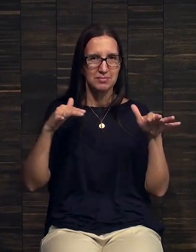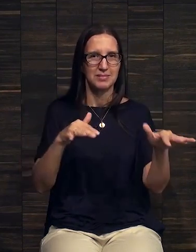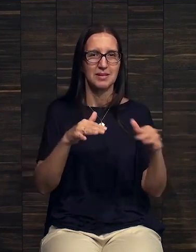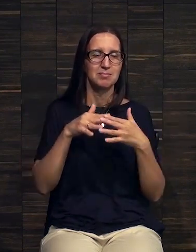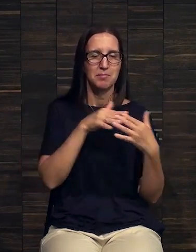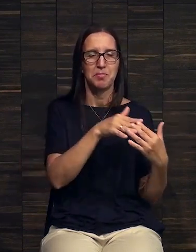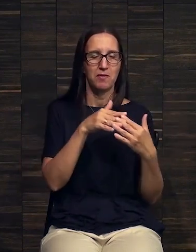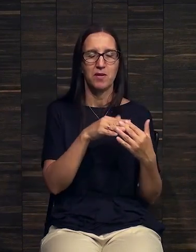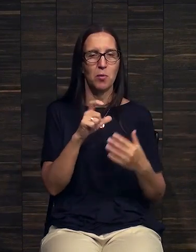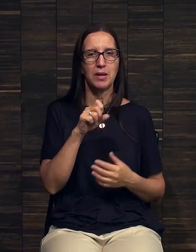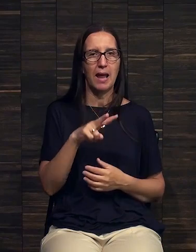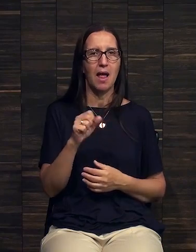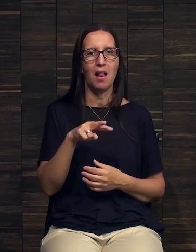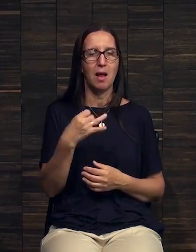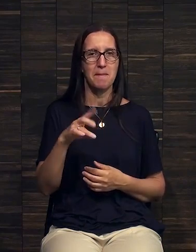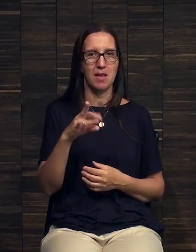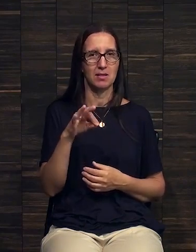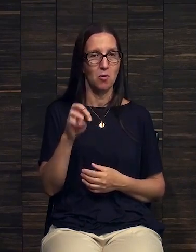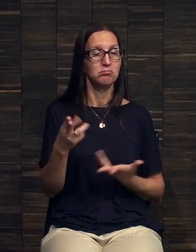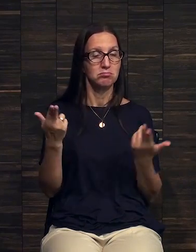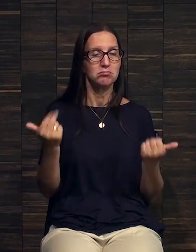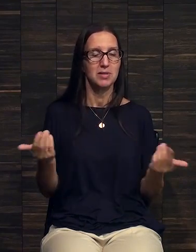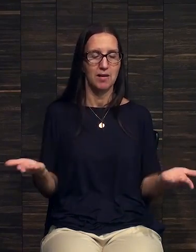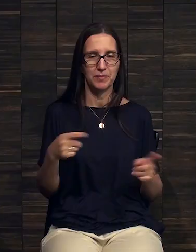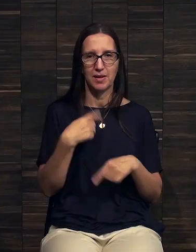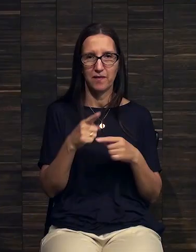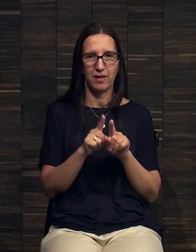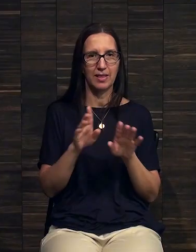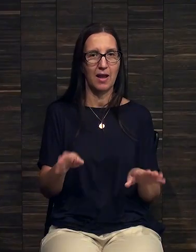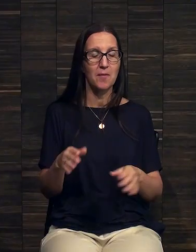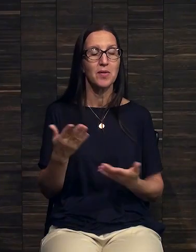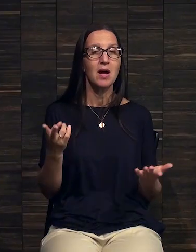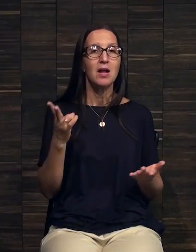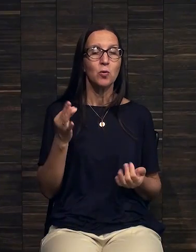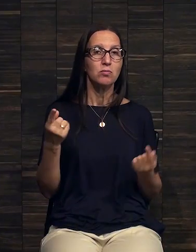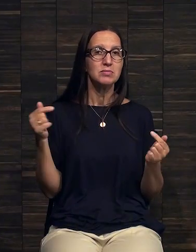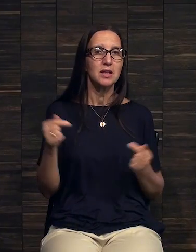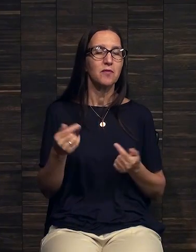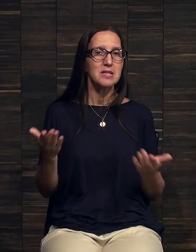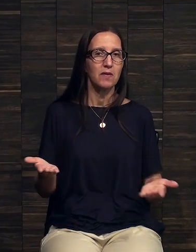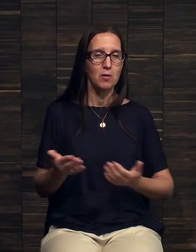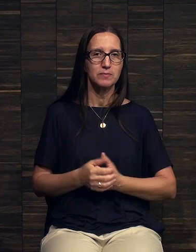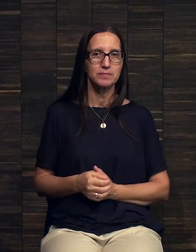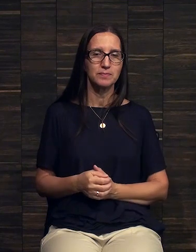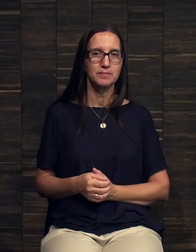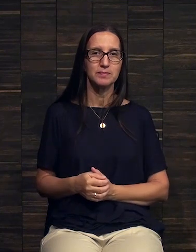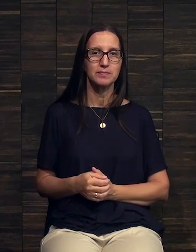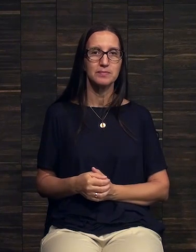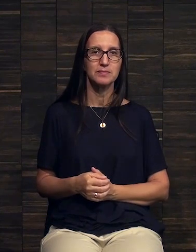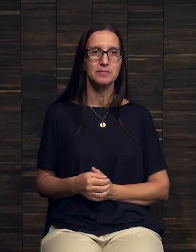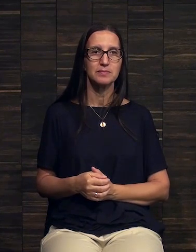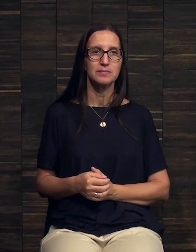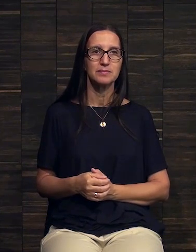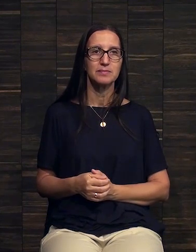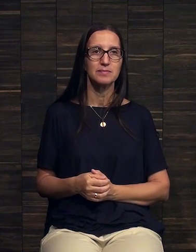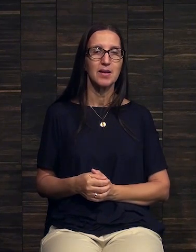after this happened, they advanced 5 kilometers more than it was planned, so they were really inspired by